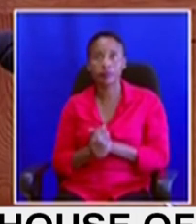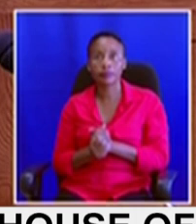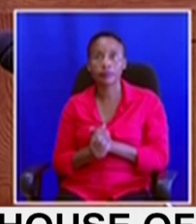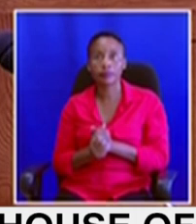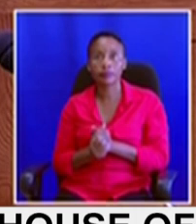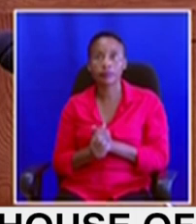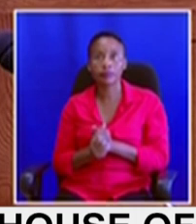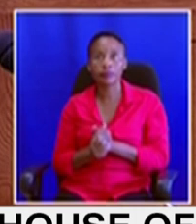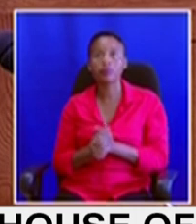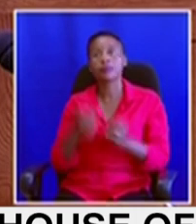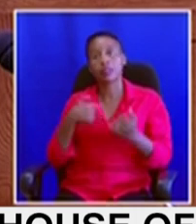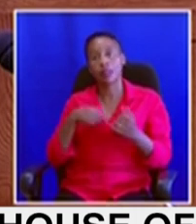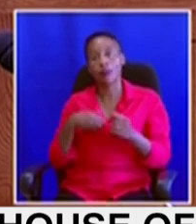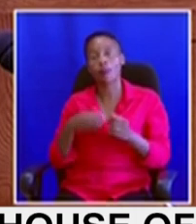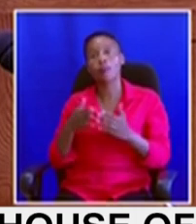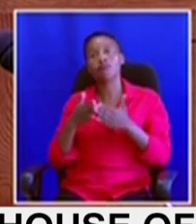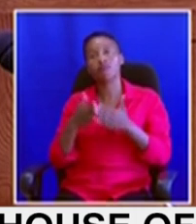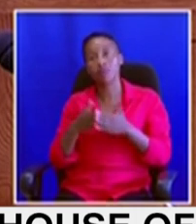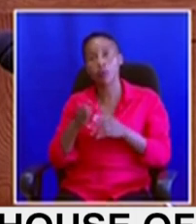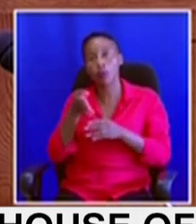as regards closing illegal